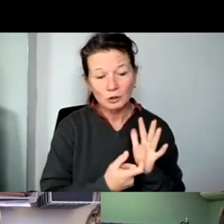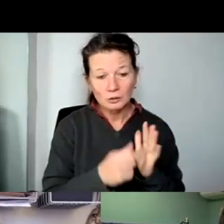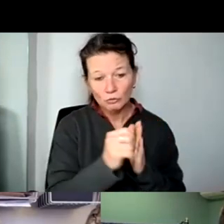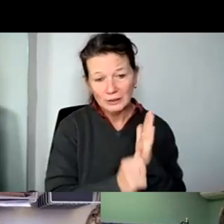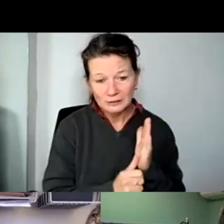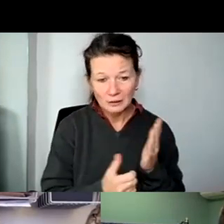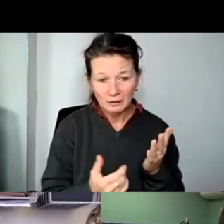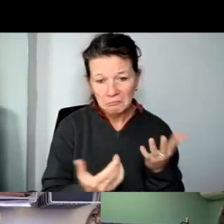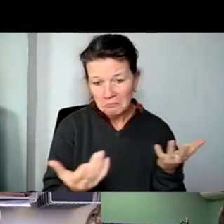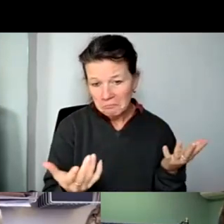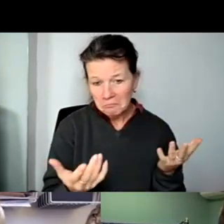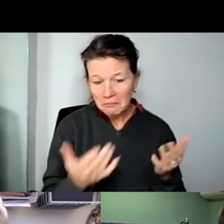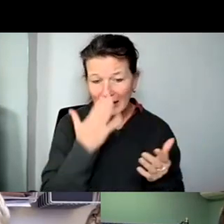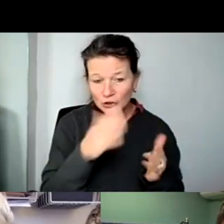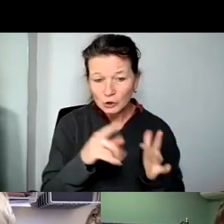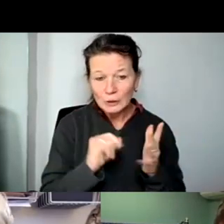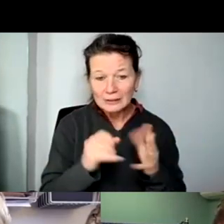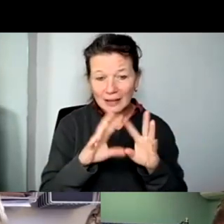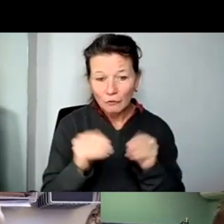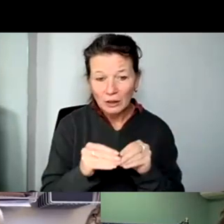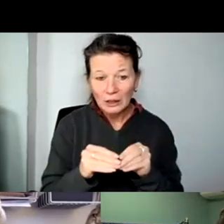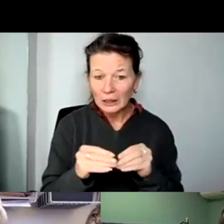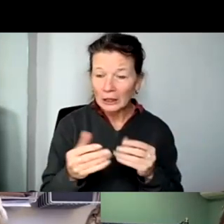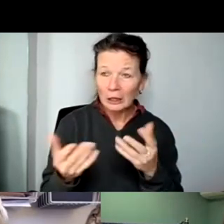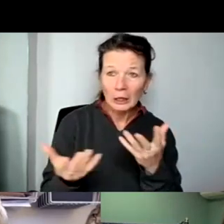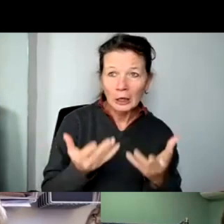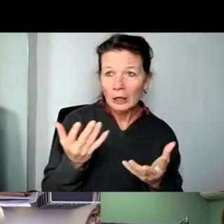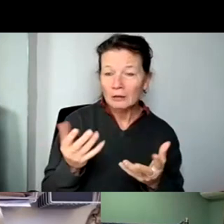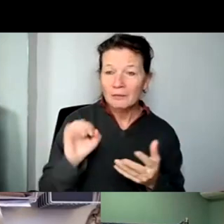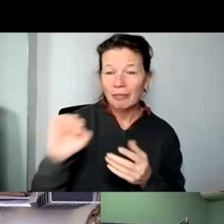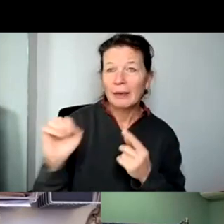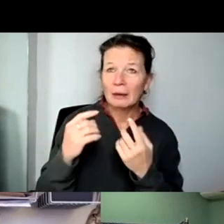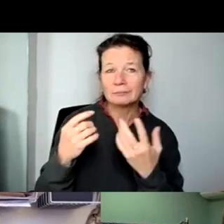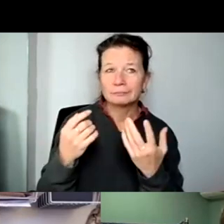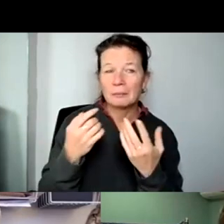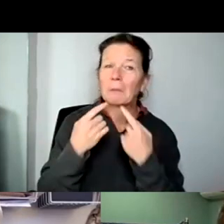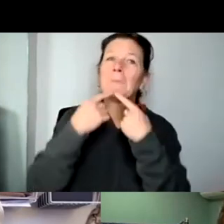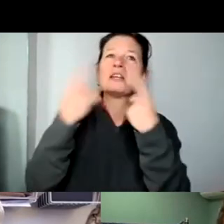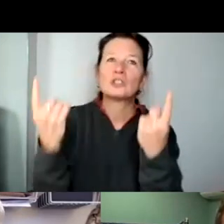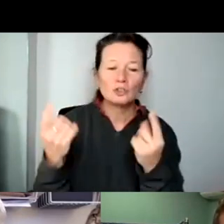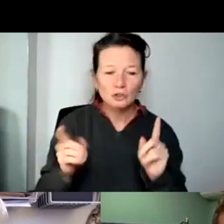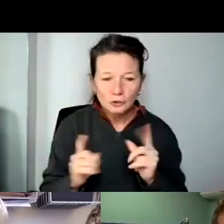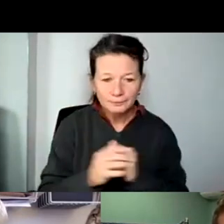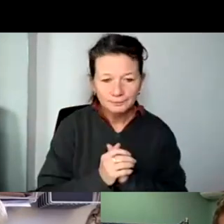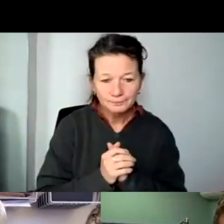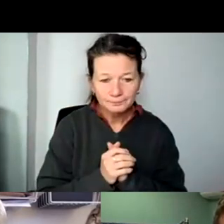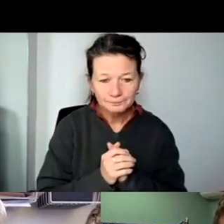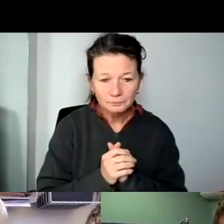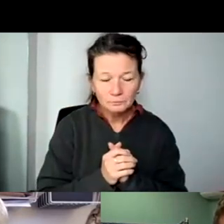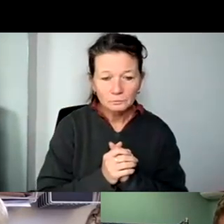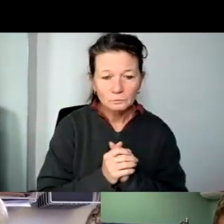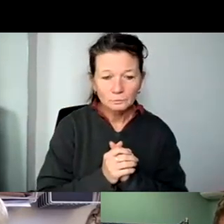What's attitudes, everything's kind of a message on kind of access riders? Yeah,